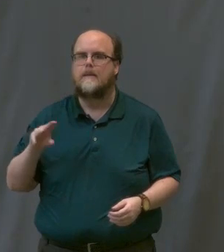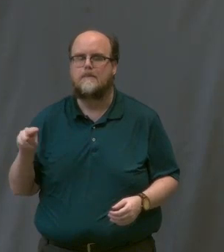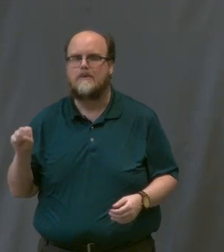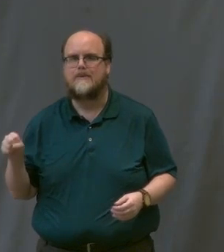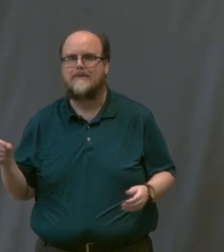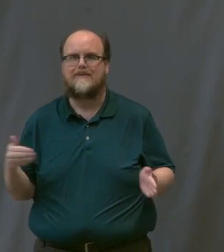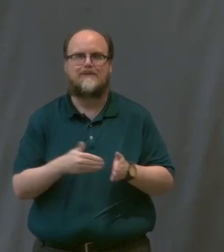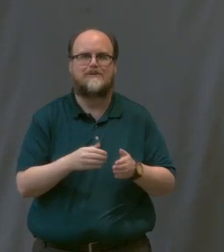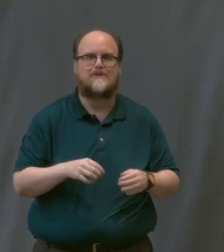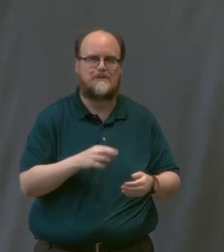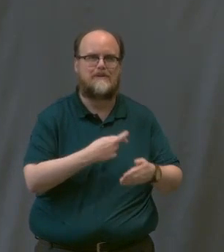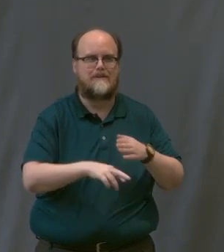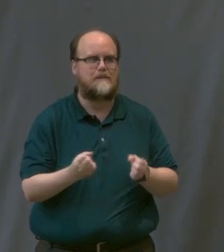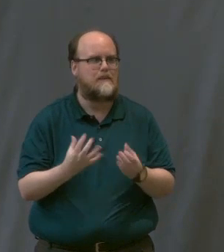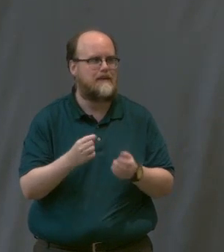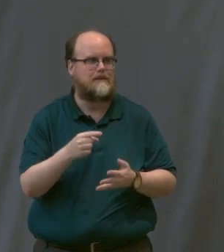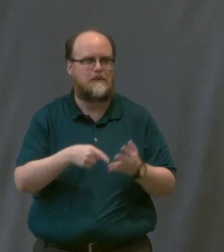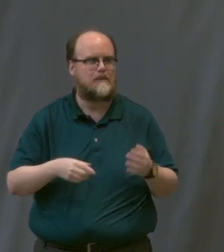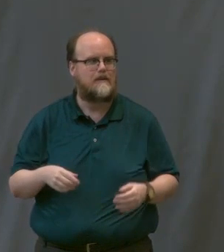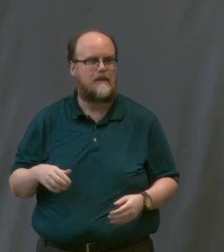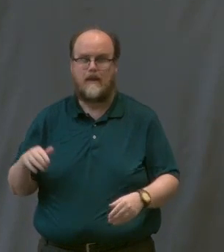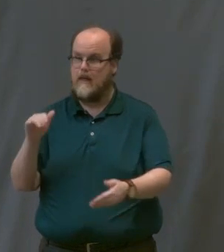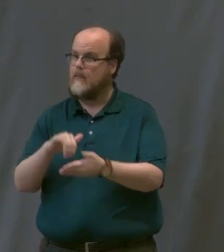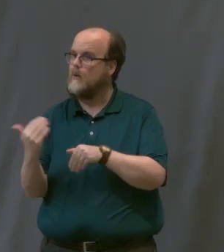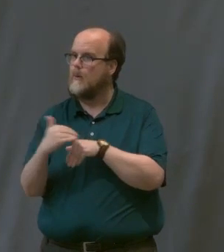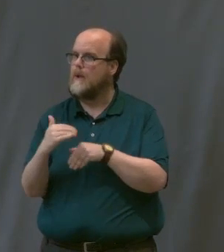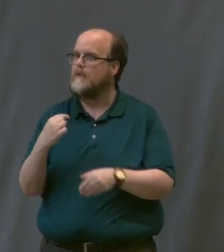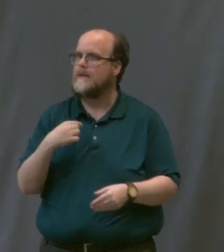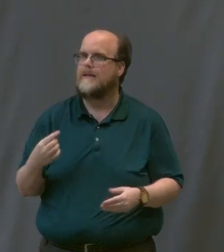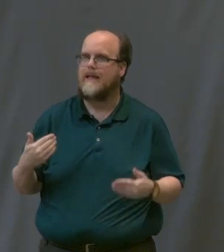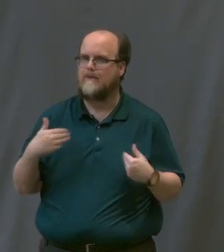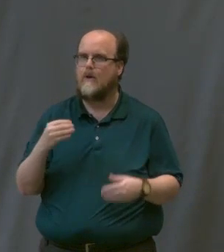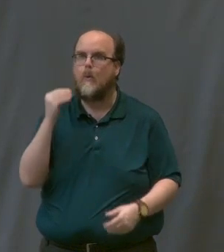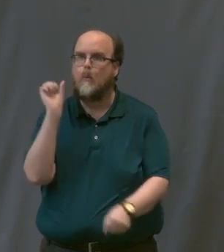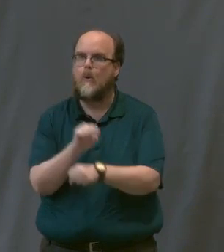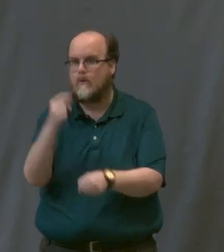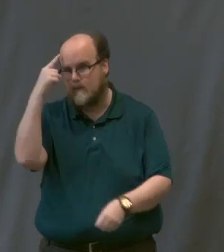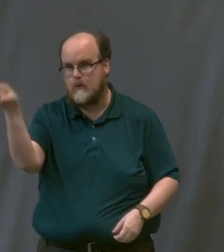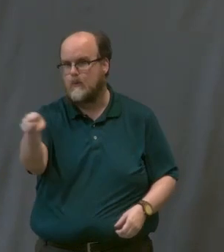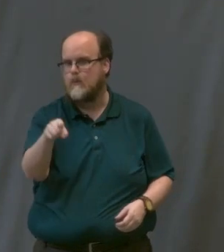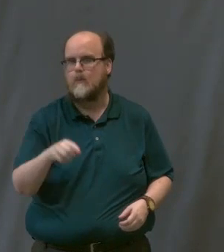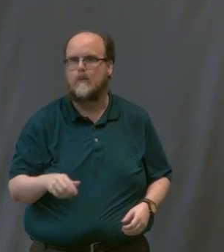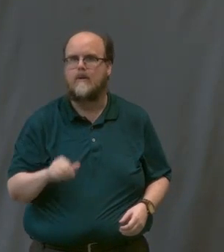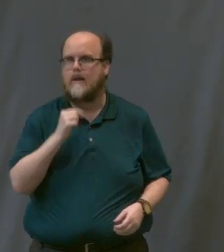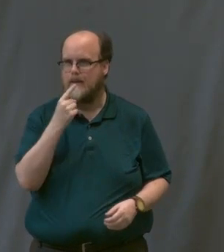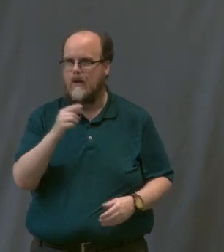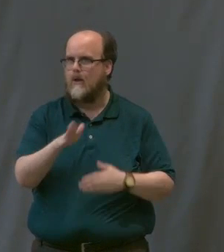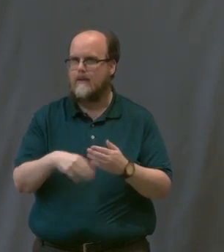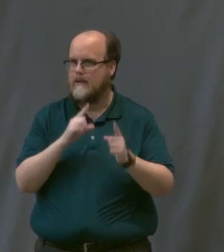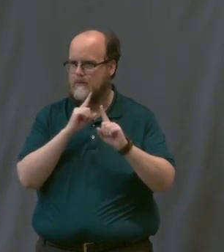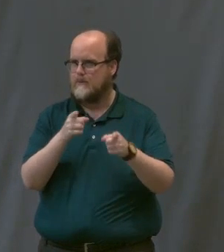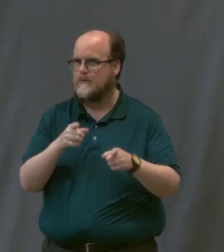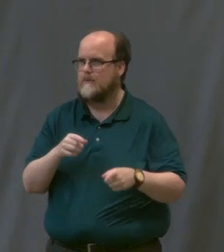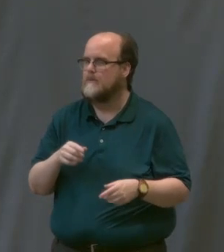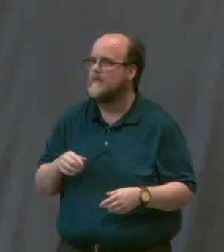Oh, there's a bunch of those. Oh, that reminds me. I have a homework assignment for you. I'm not going to tell you all the answers or all